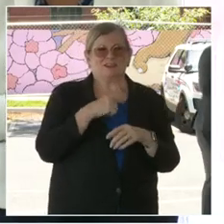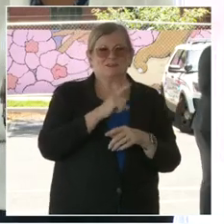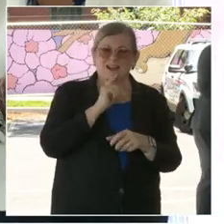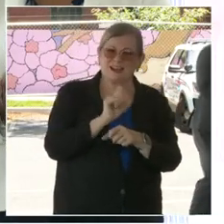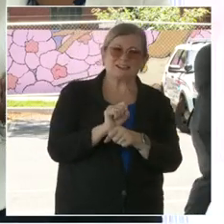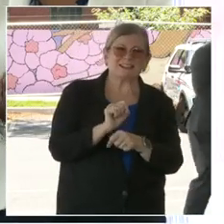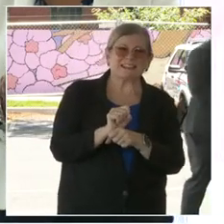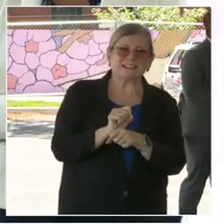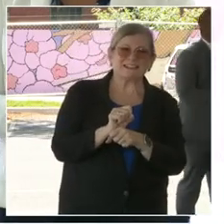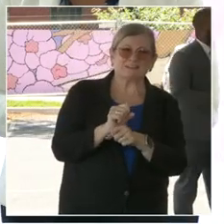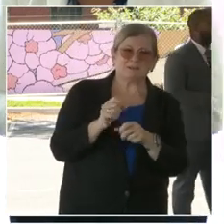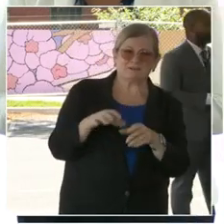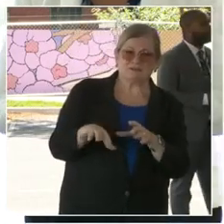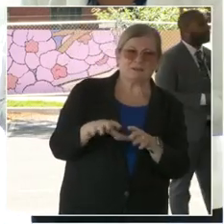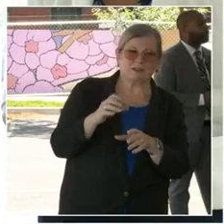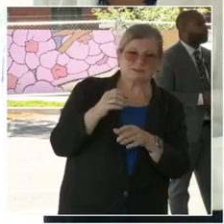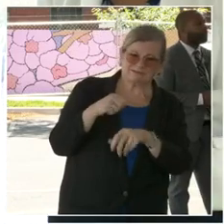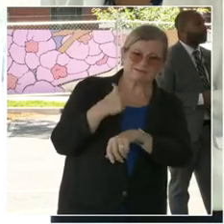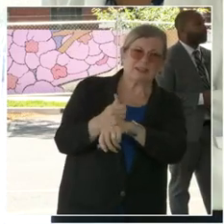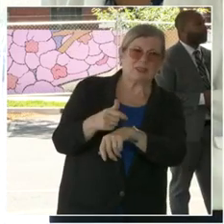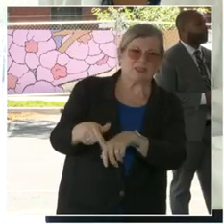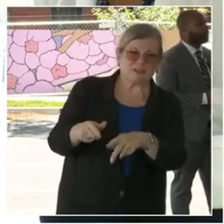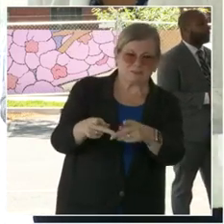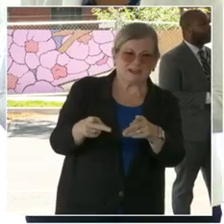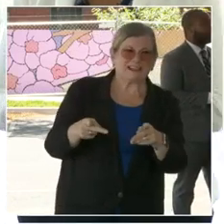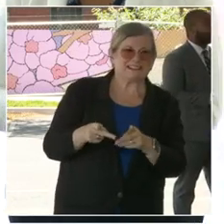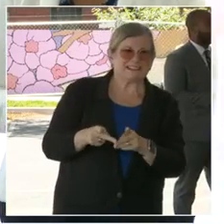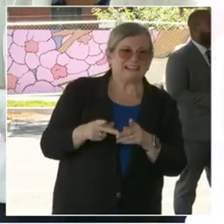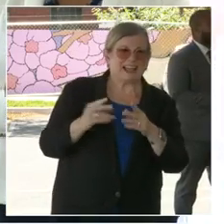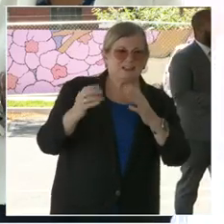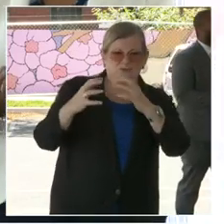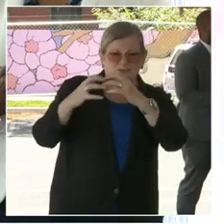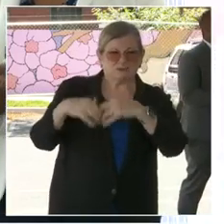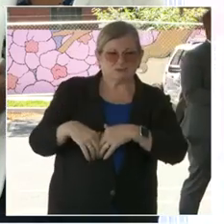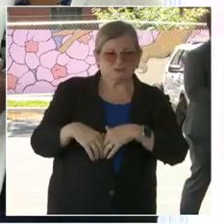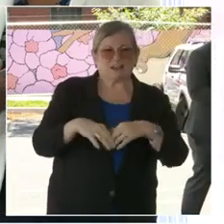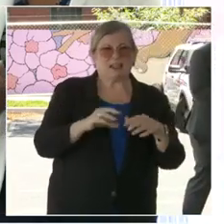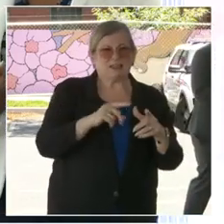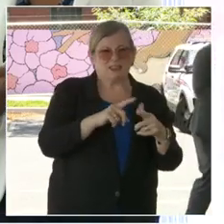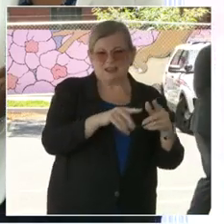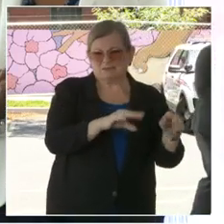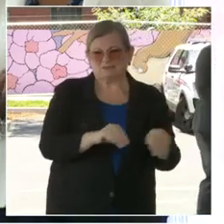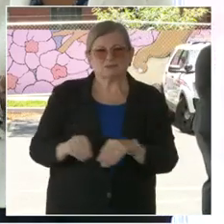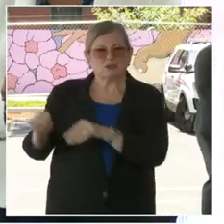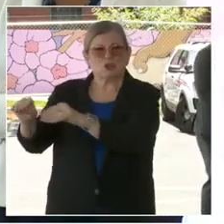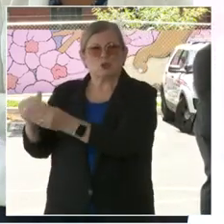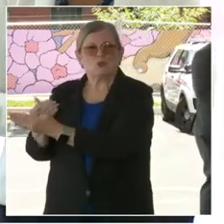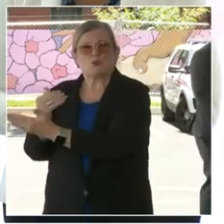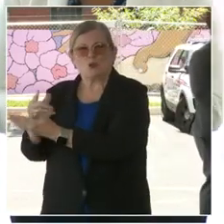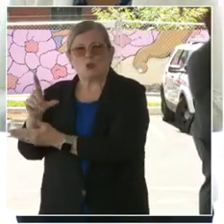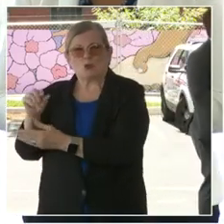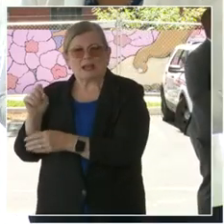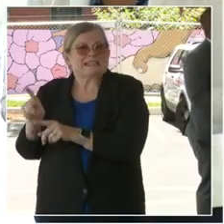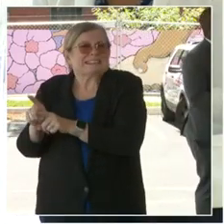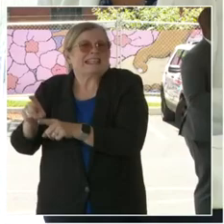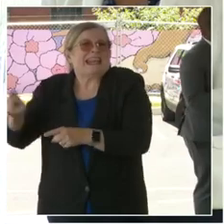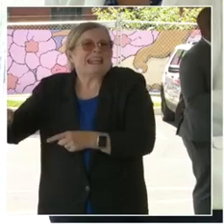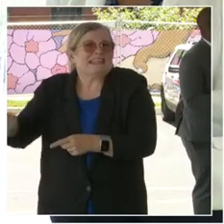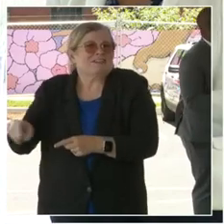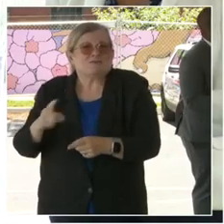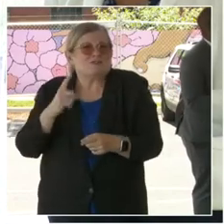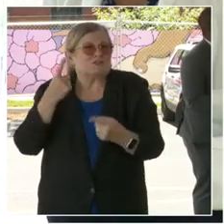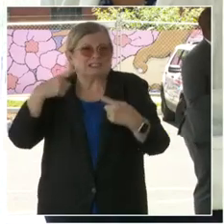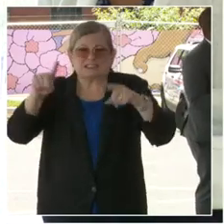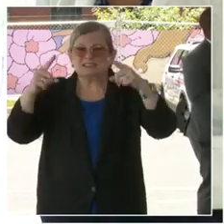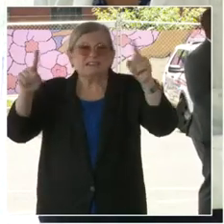that it's modular and can actually be deconstructed and moved to another location. So if it's as widely successful and popular as we hope